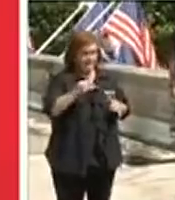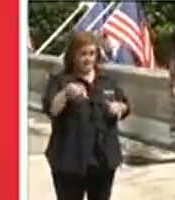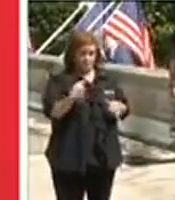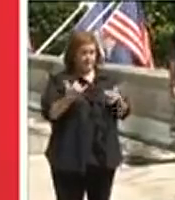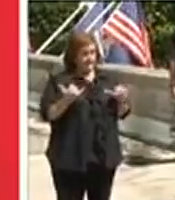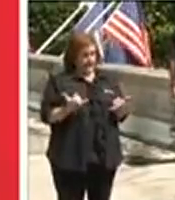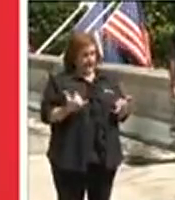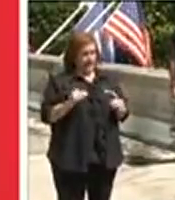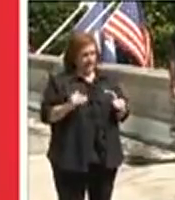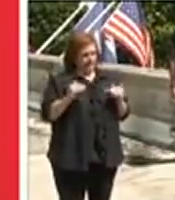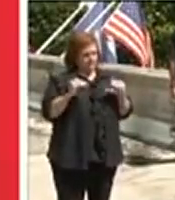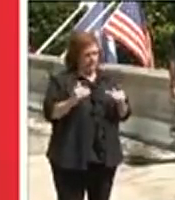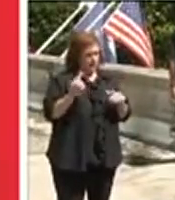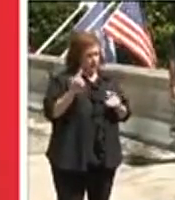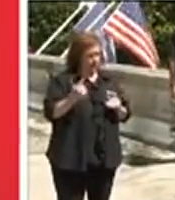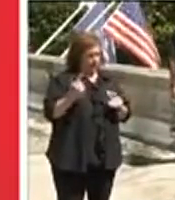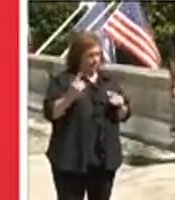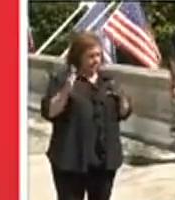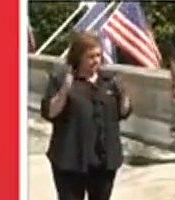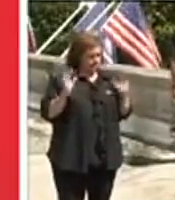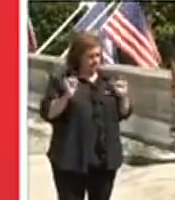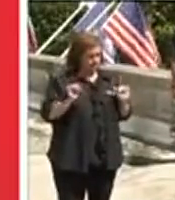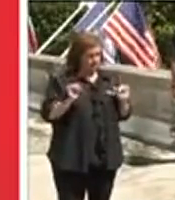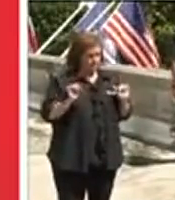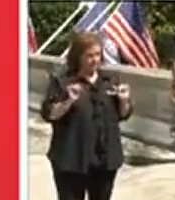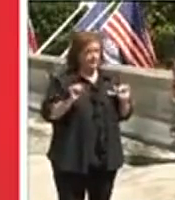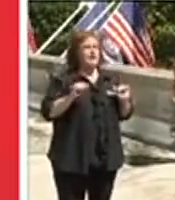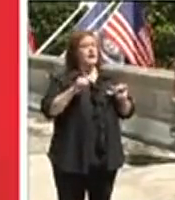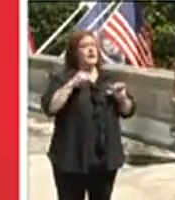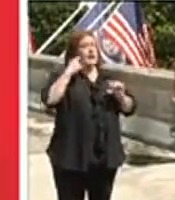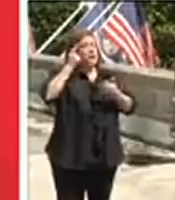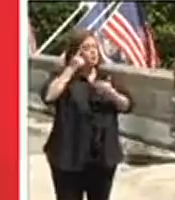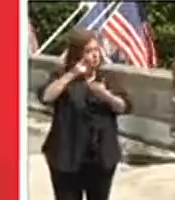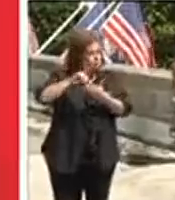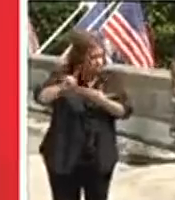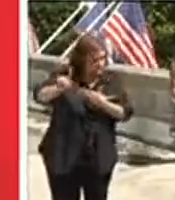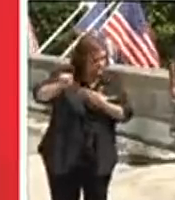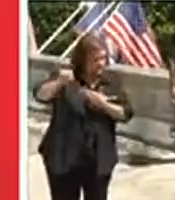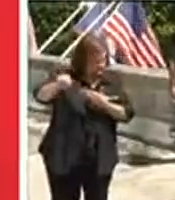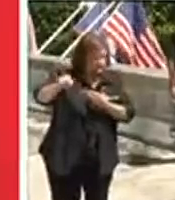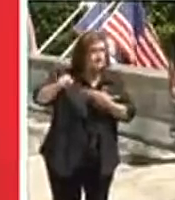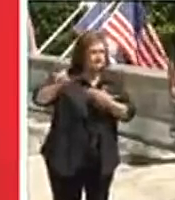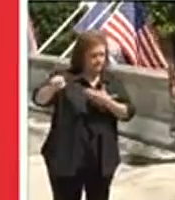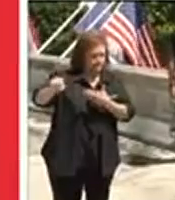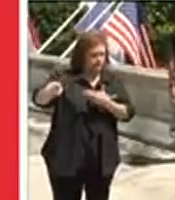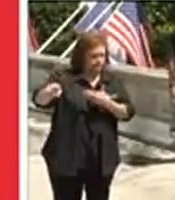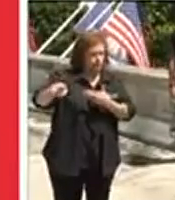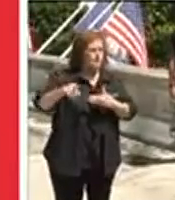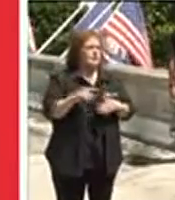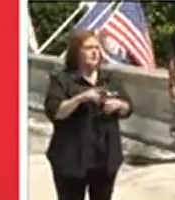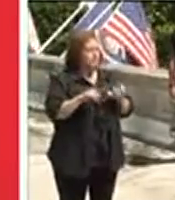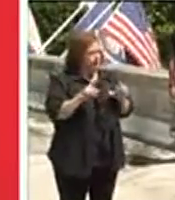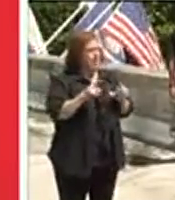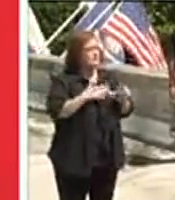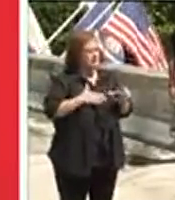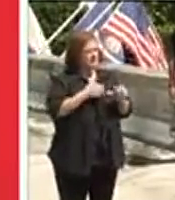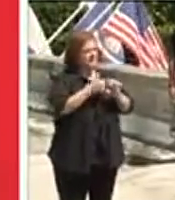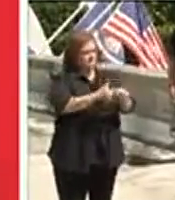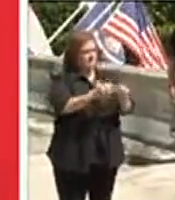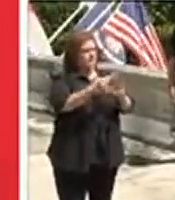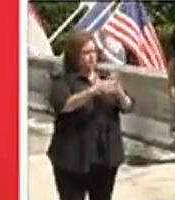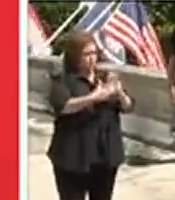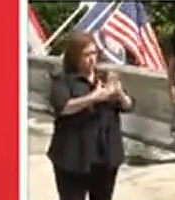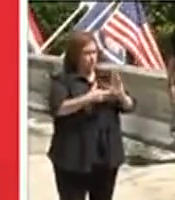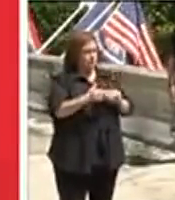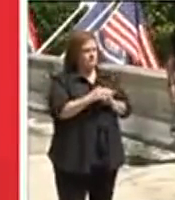phase one throughout the next week for sure. Adhere to our guidelines. Very important. We